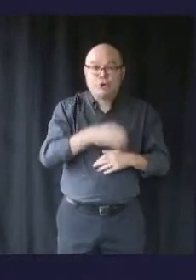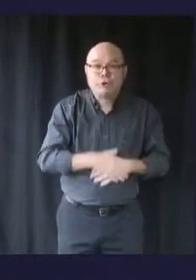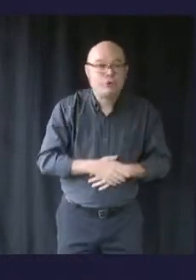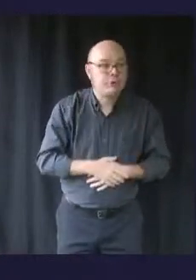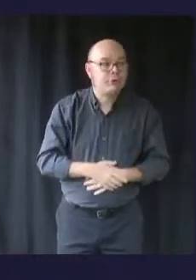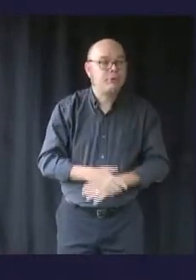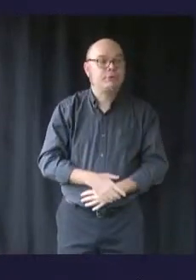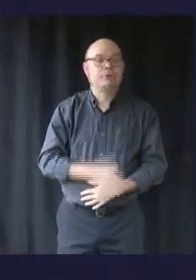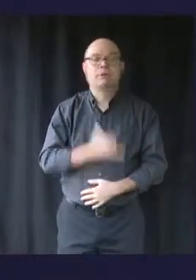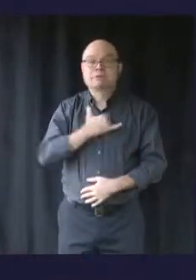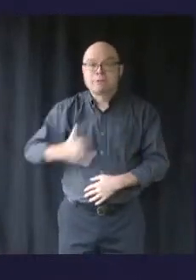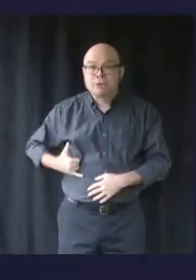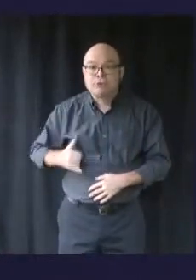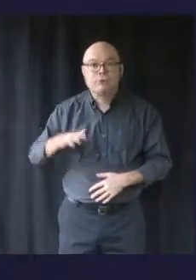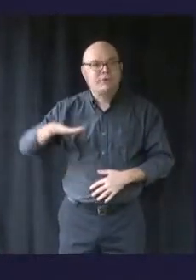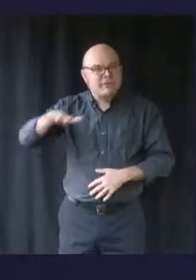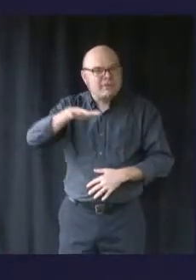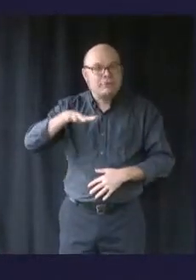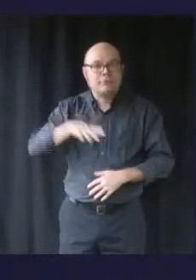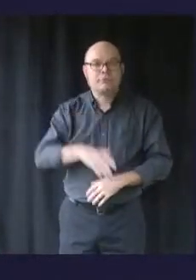at Nuremberg